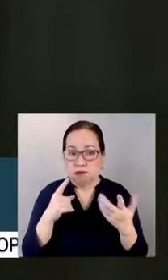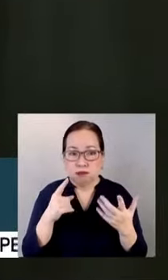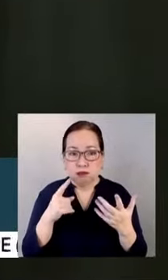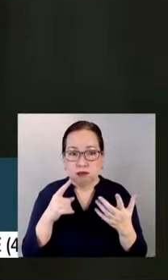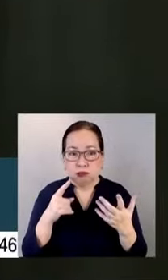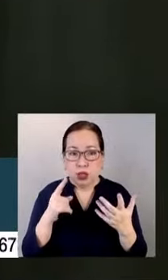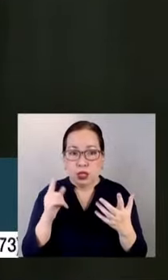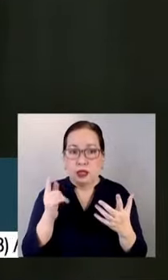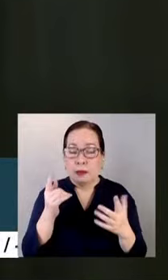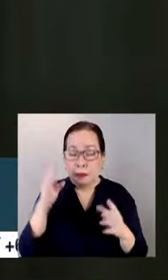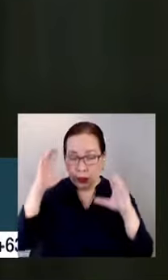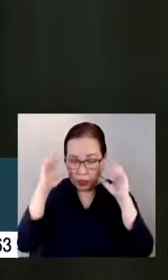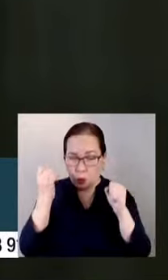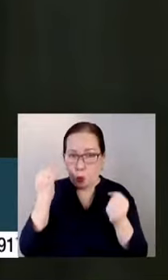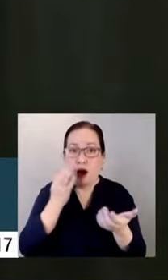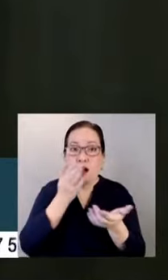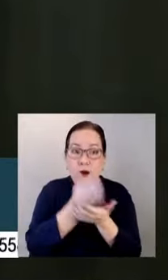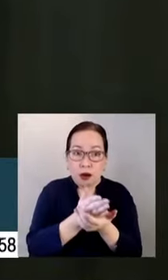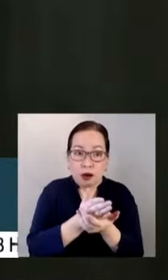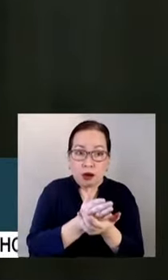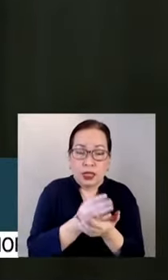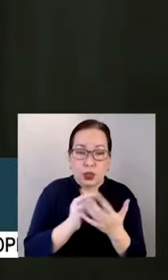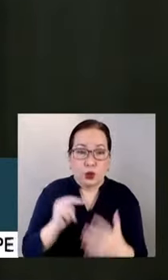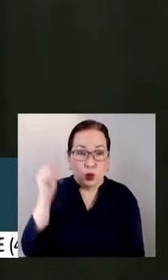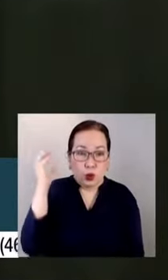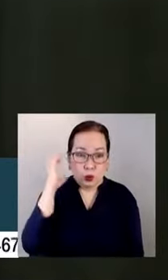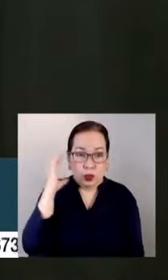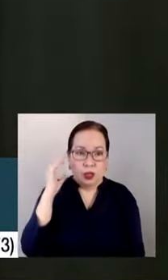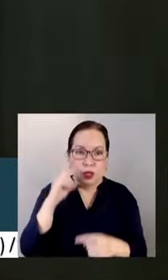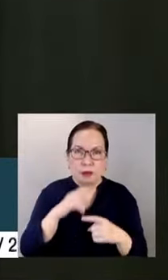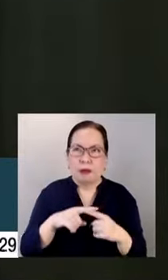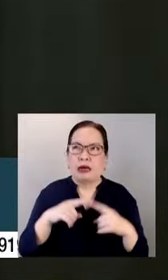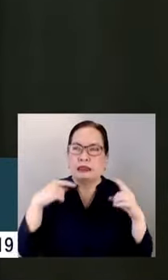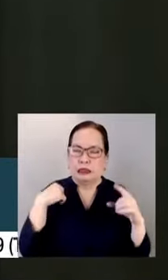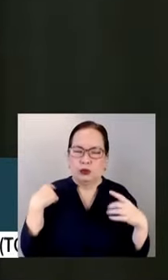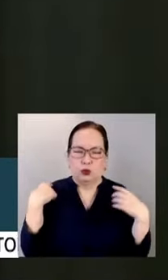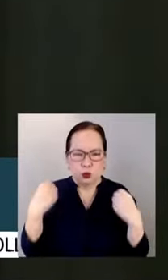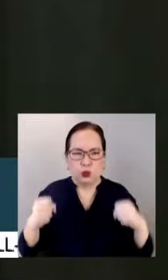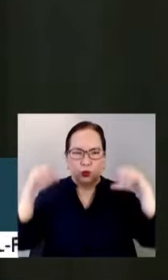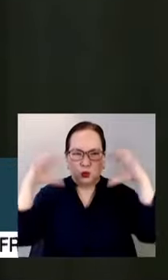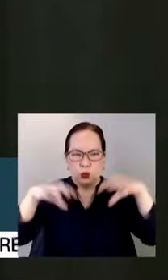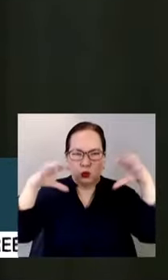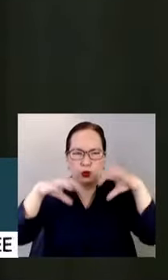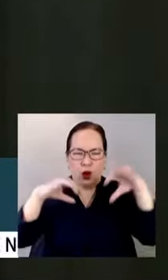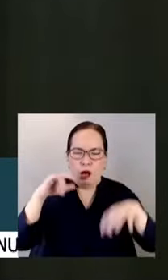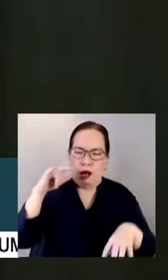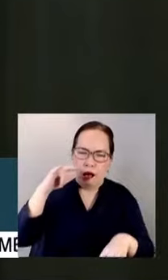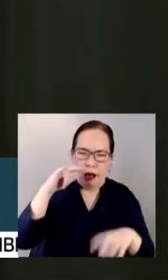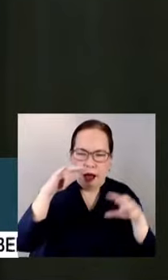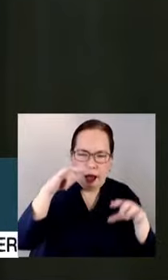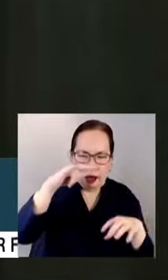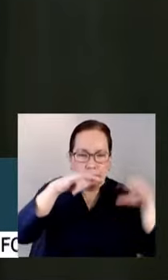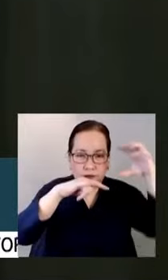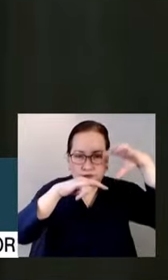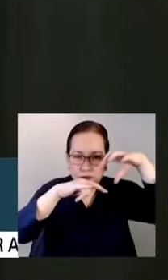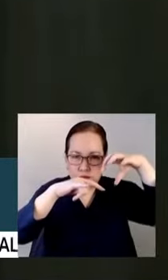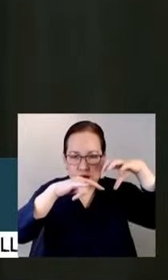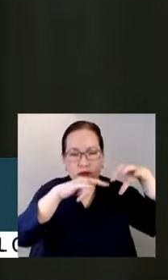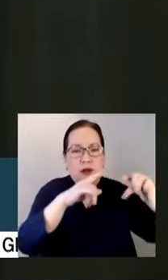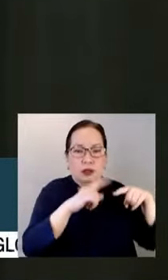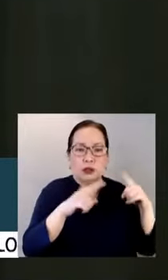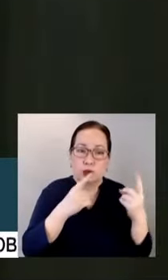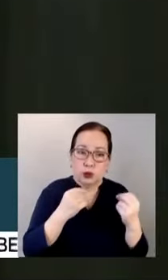wanted to visit the affected areas in northern Mindanao, but he was hindered by continuing severe weather. After the briefing, the president proceeded